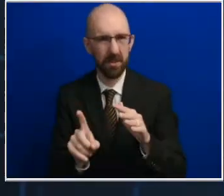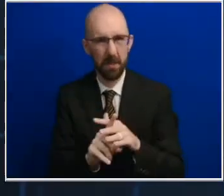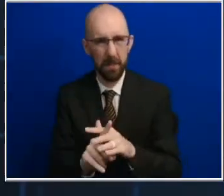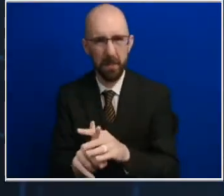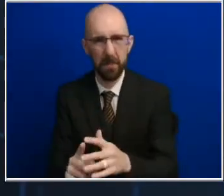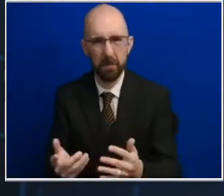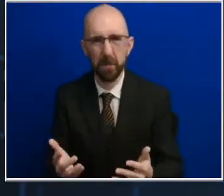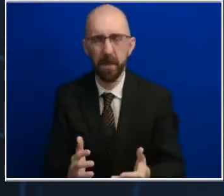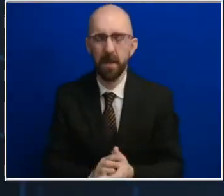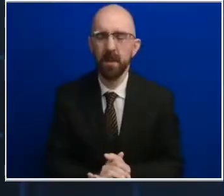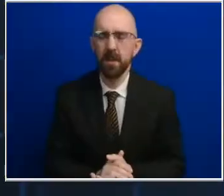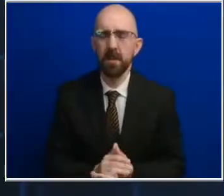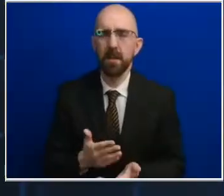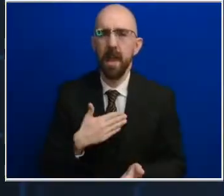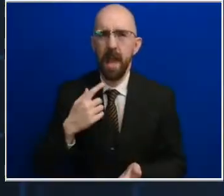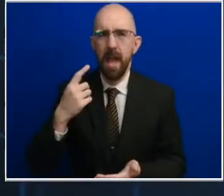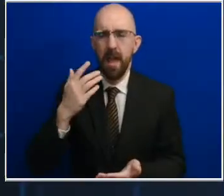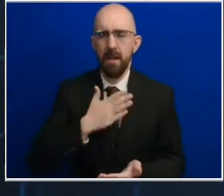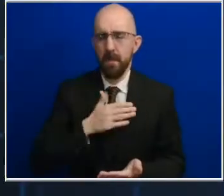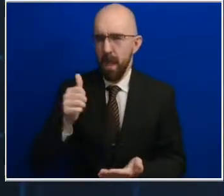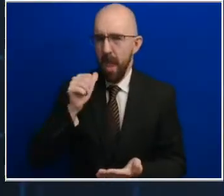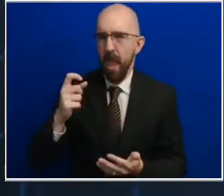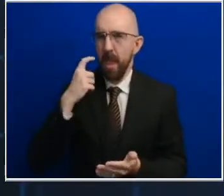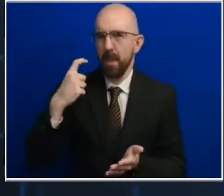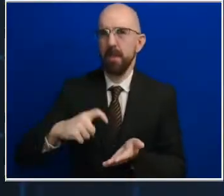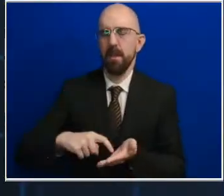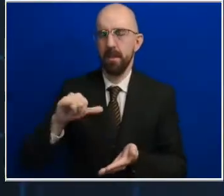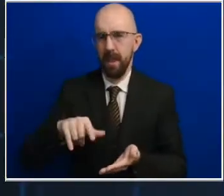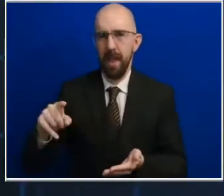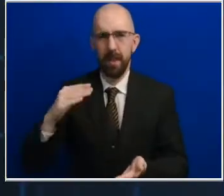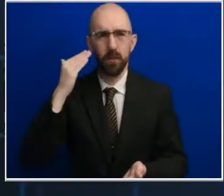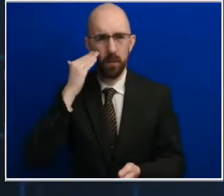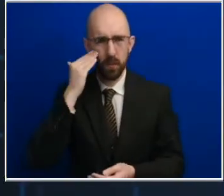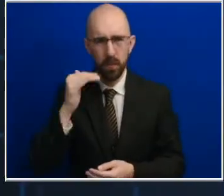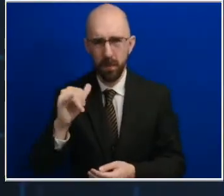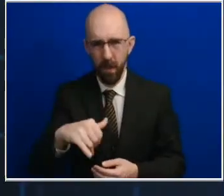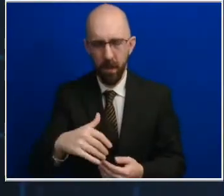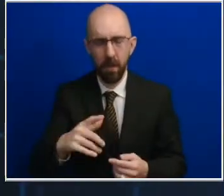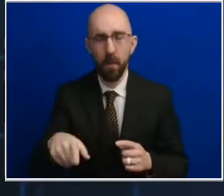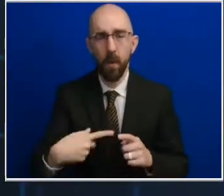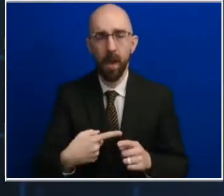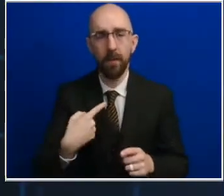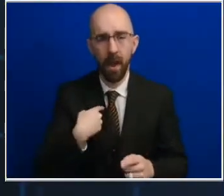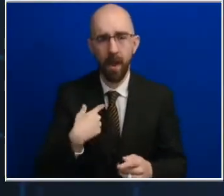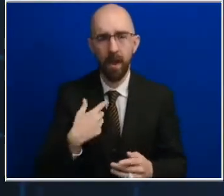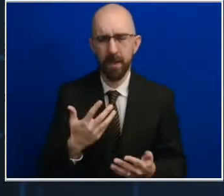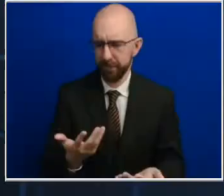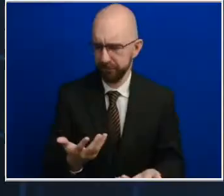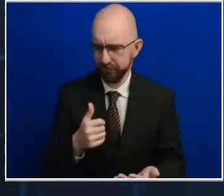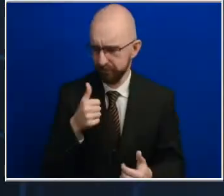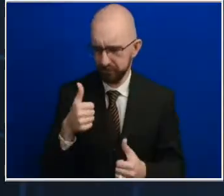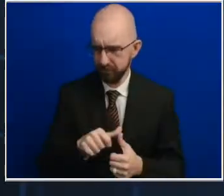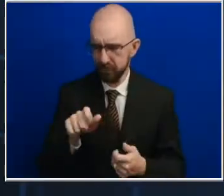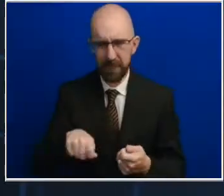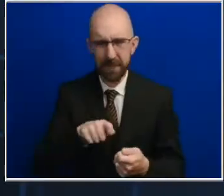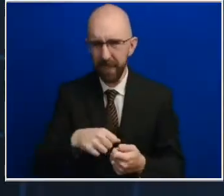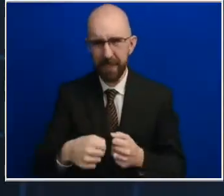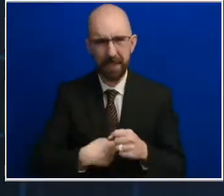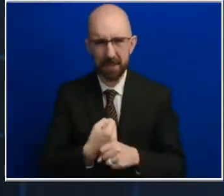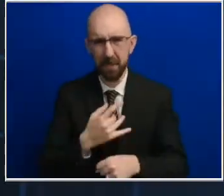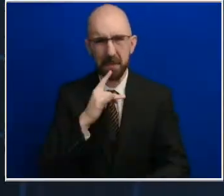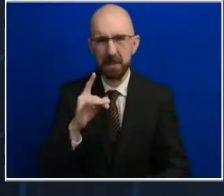my aunt, I think my aunt could see that, and she knew that. And then when I turned, I don't know the exact year, but maybe 18 or